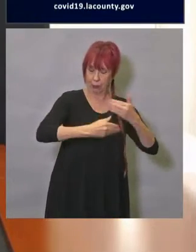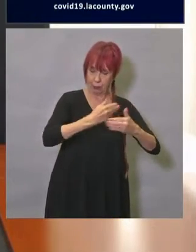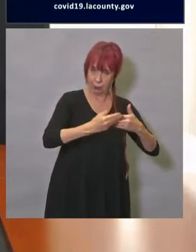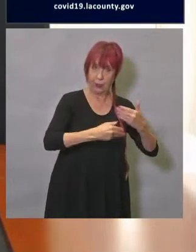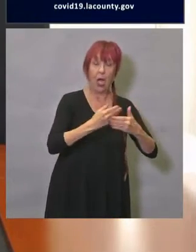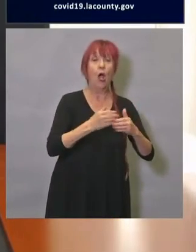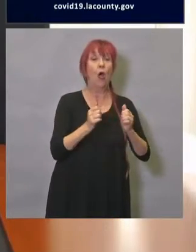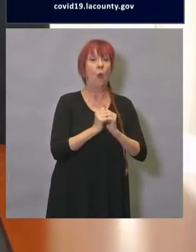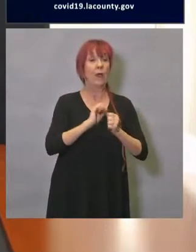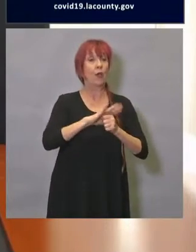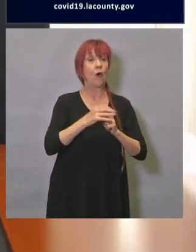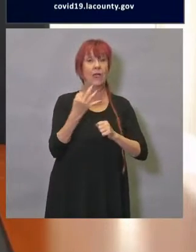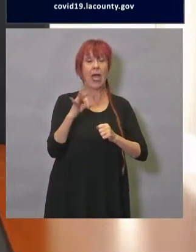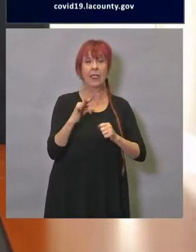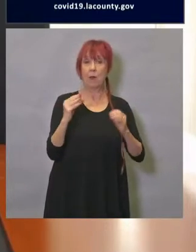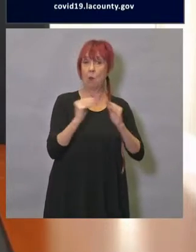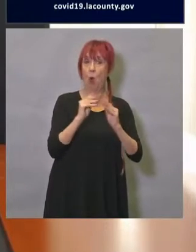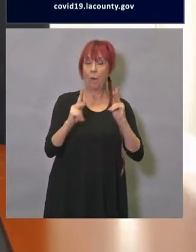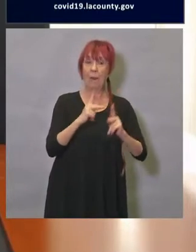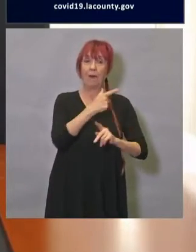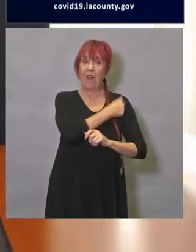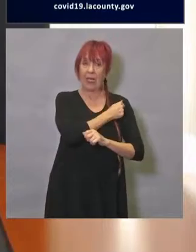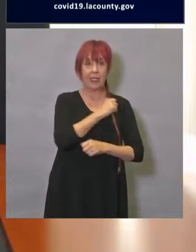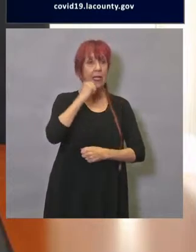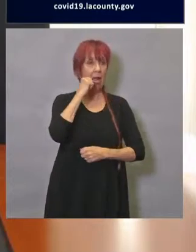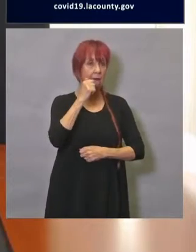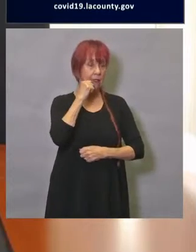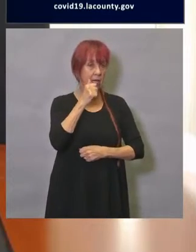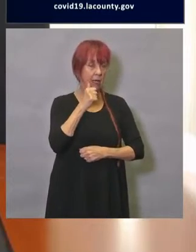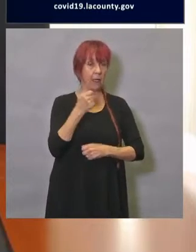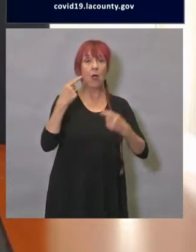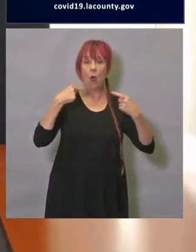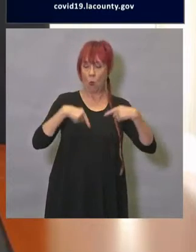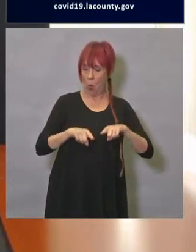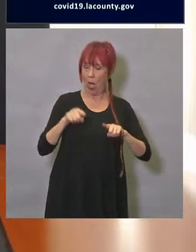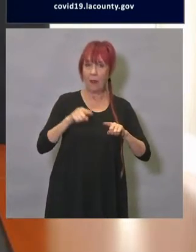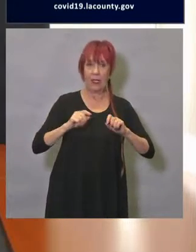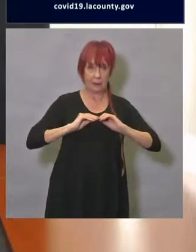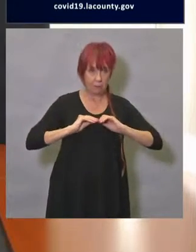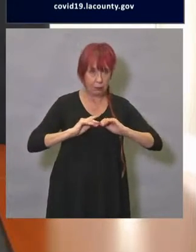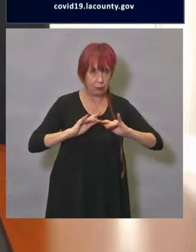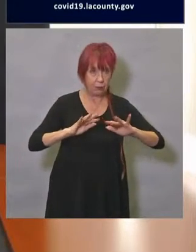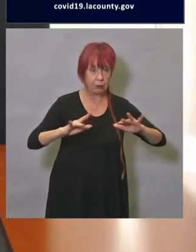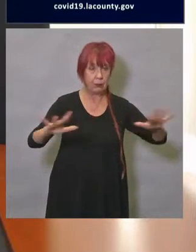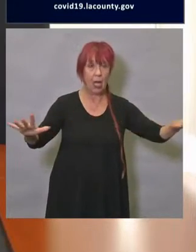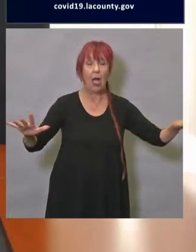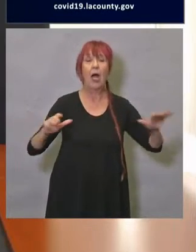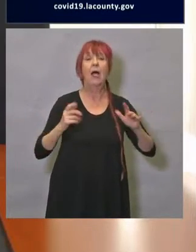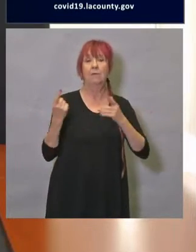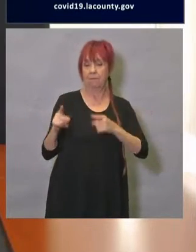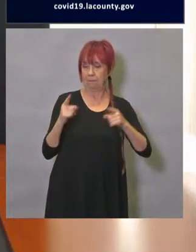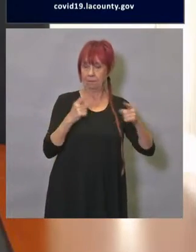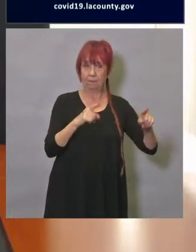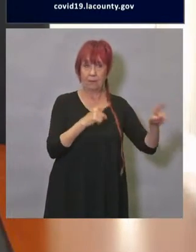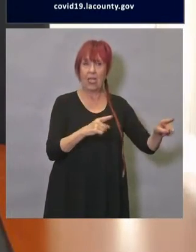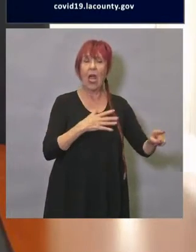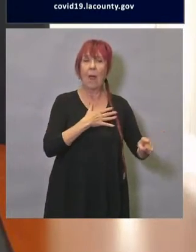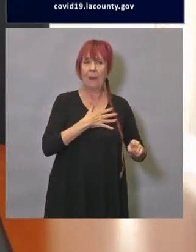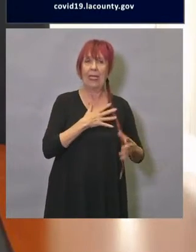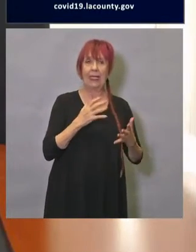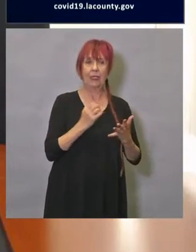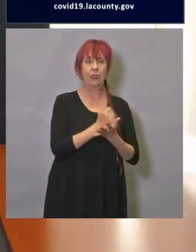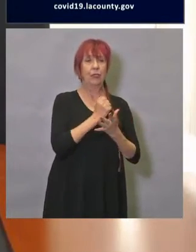COVID-19, with more people getting vaccinated every day. While this rollout continues to be underway, please utilize